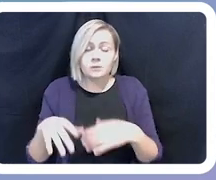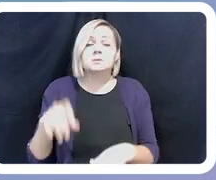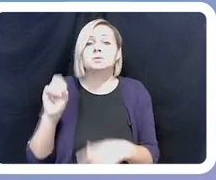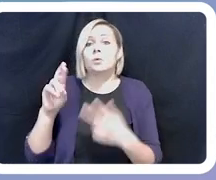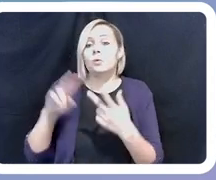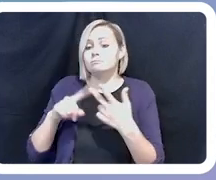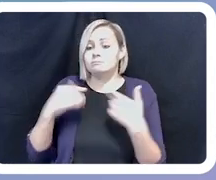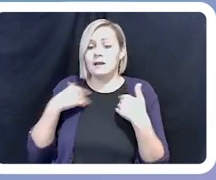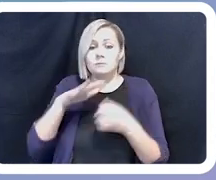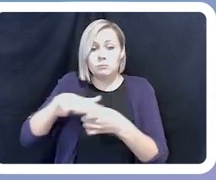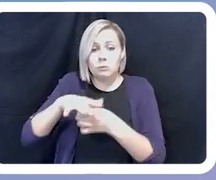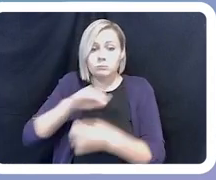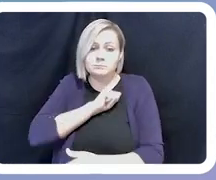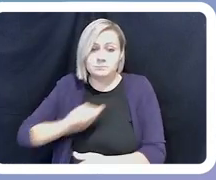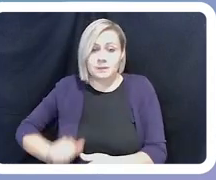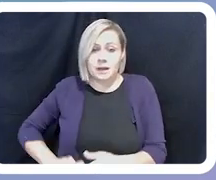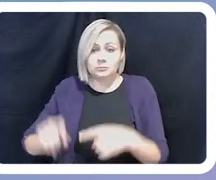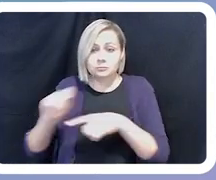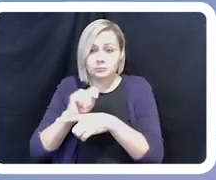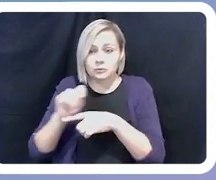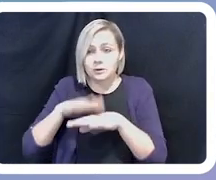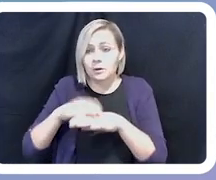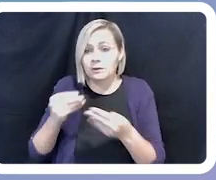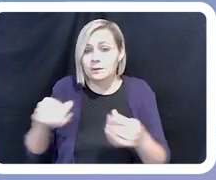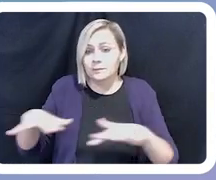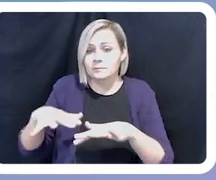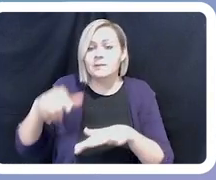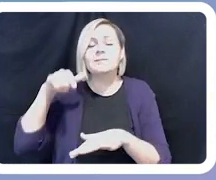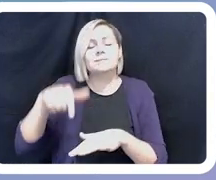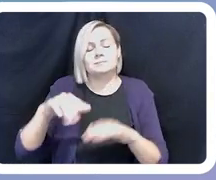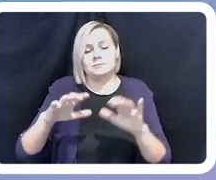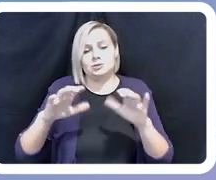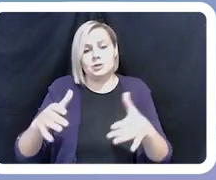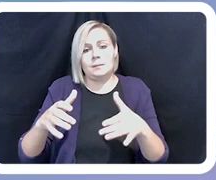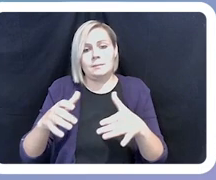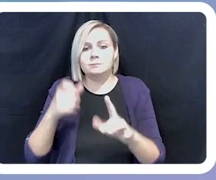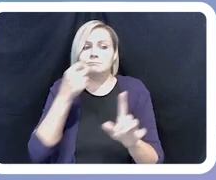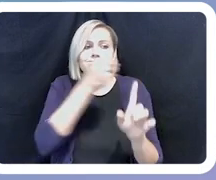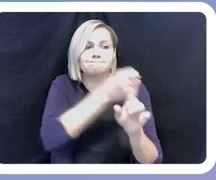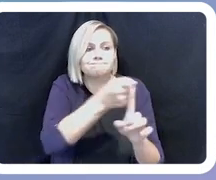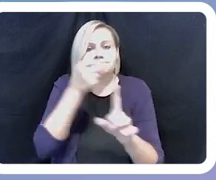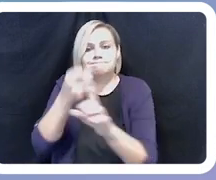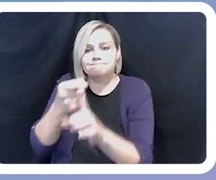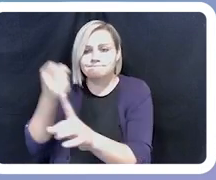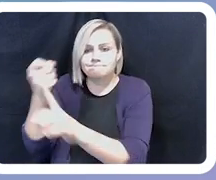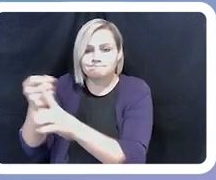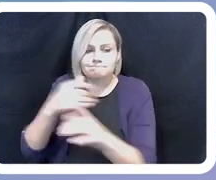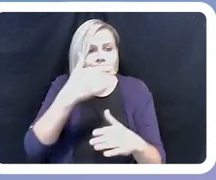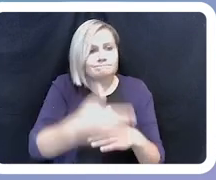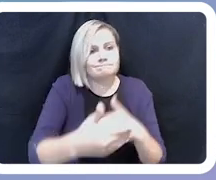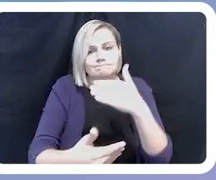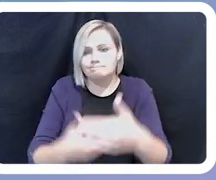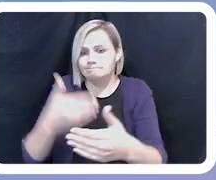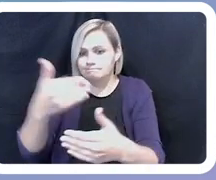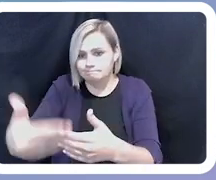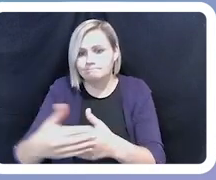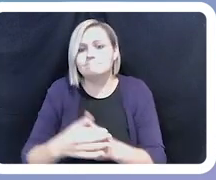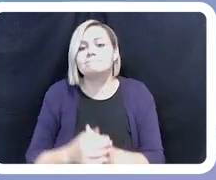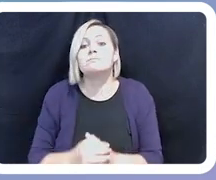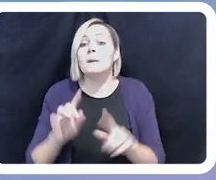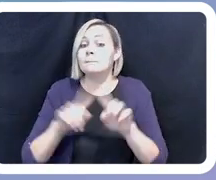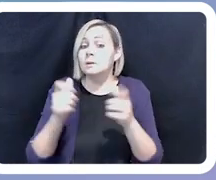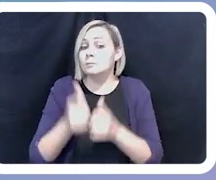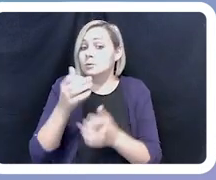a local ambassador's training on campus, this chapter is making an impact every step of the way. But